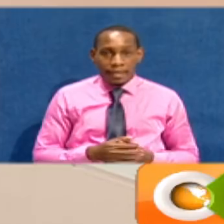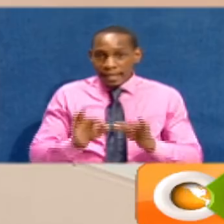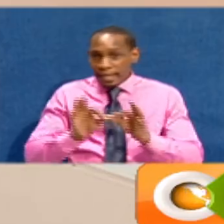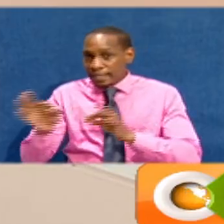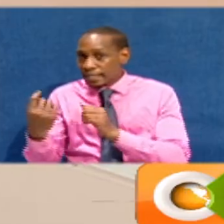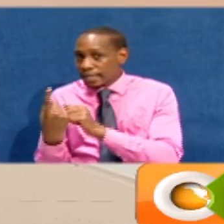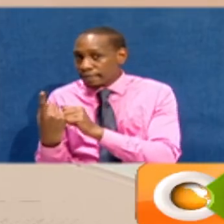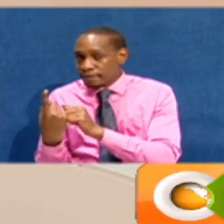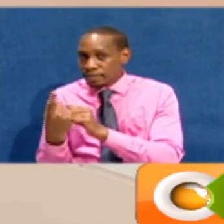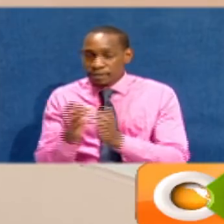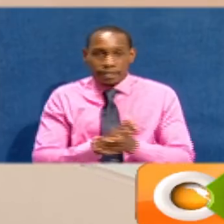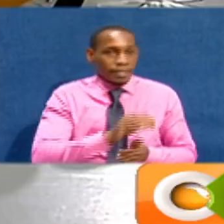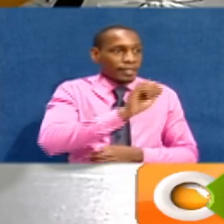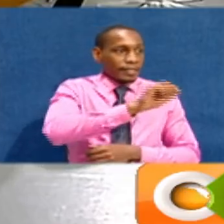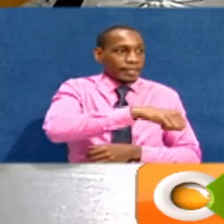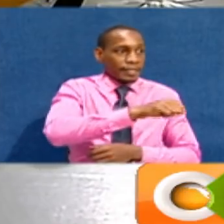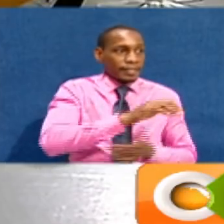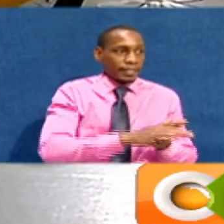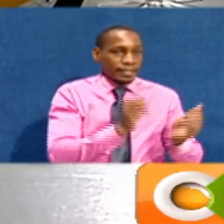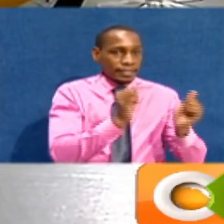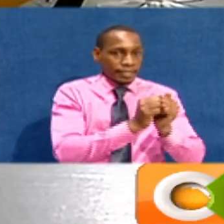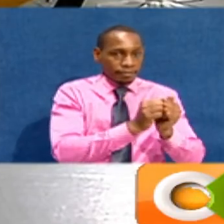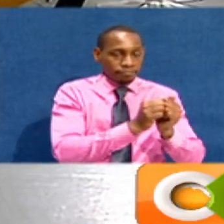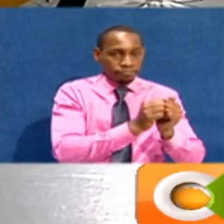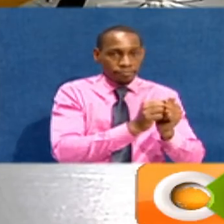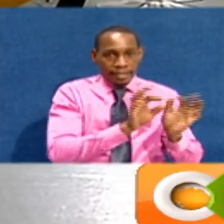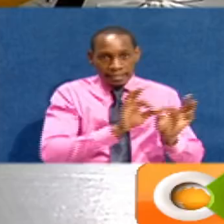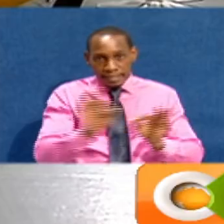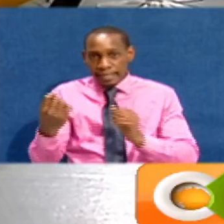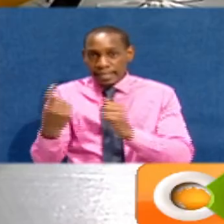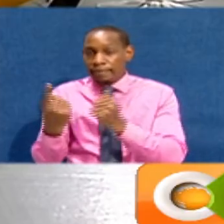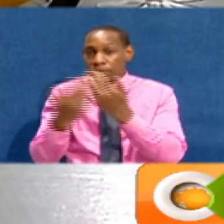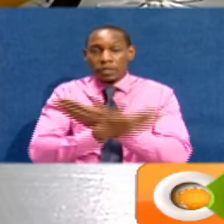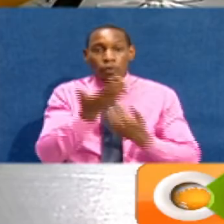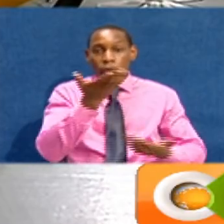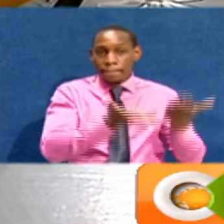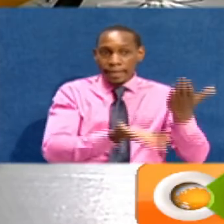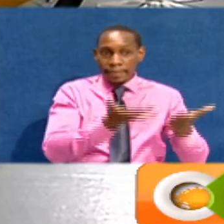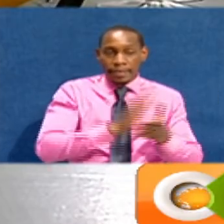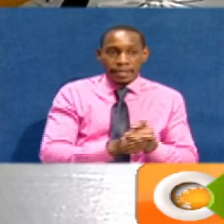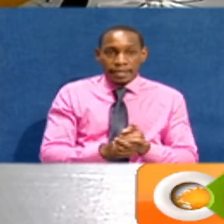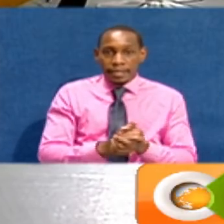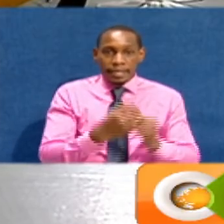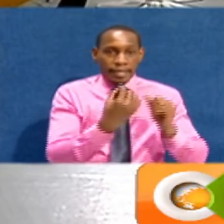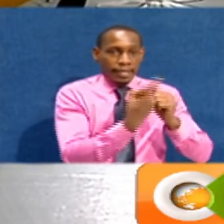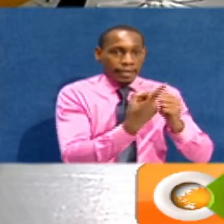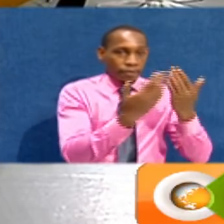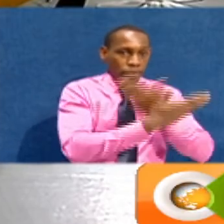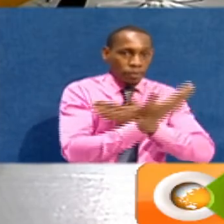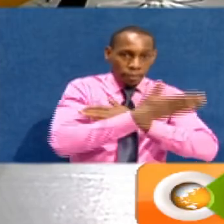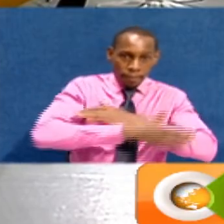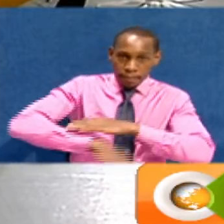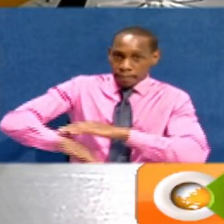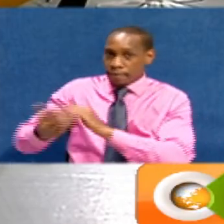Extend it to 11? Yeah. Okay. From 10 to 11, maybe. Okay. 11 to 4 or